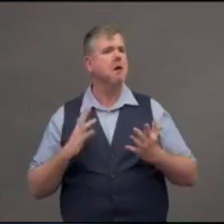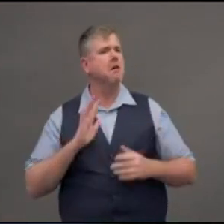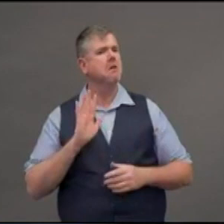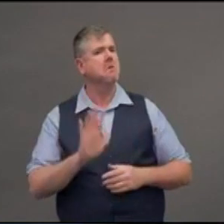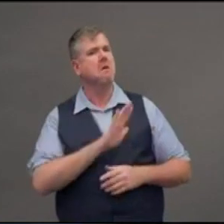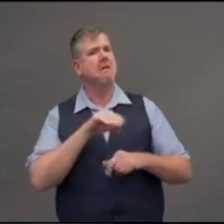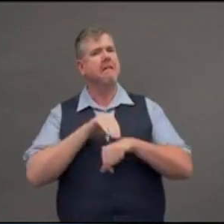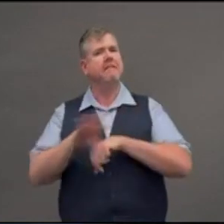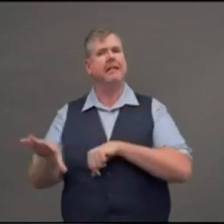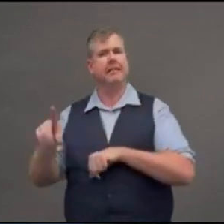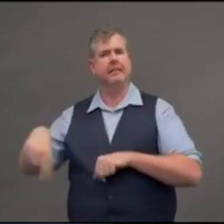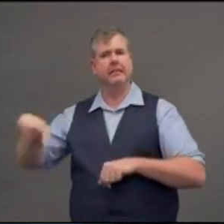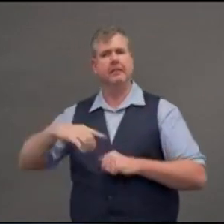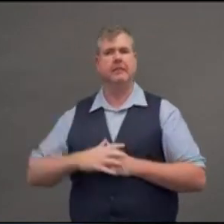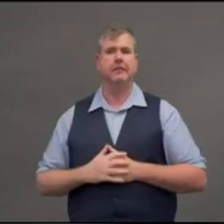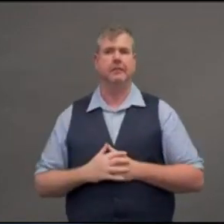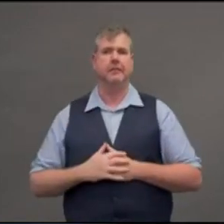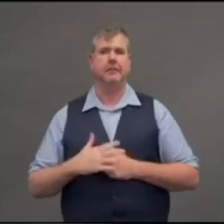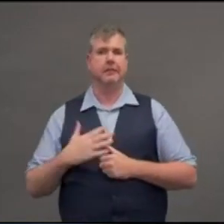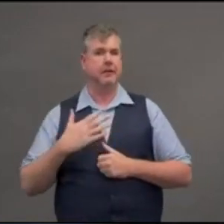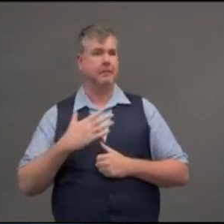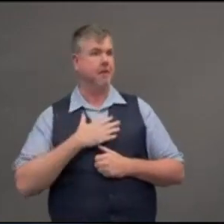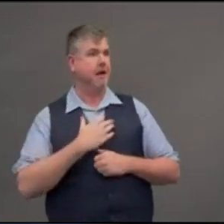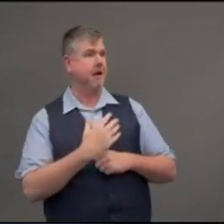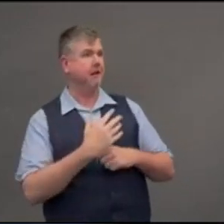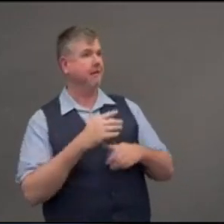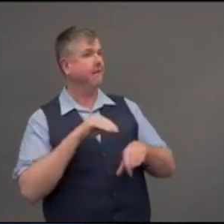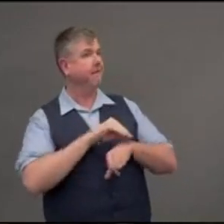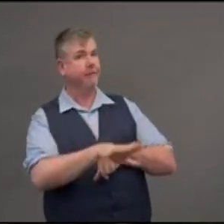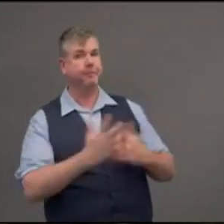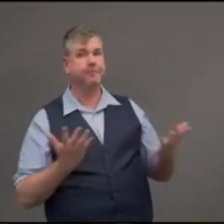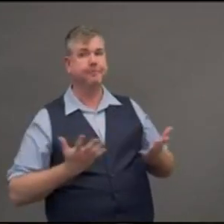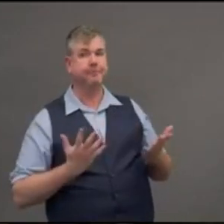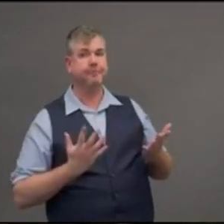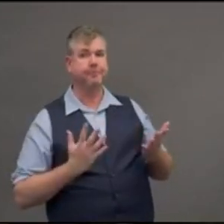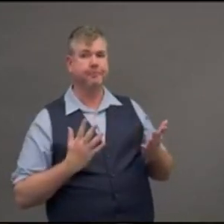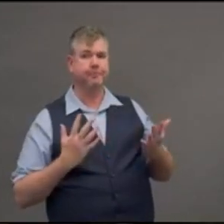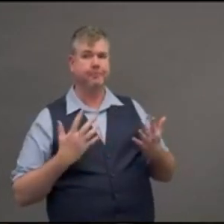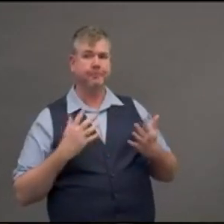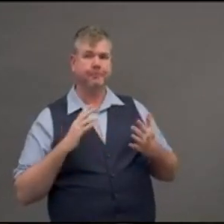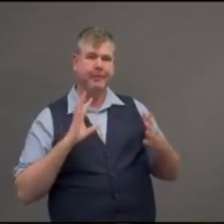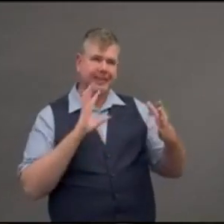to them would be like really reaching out to friends